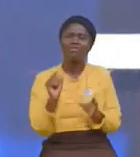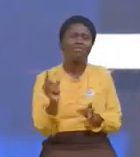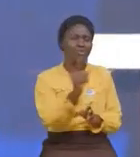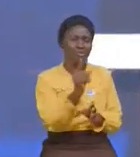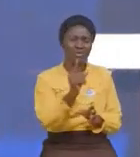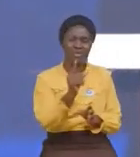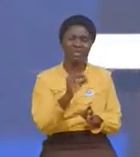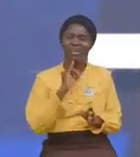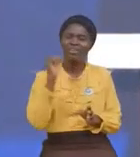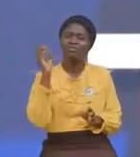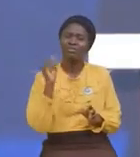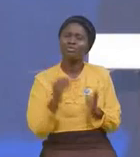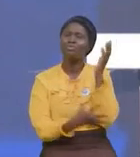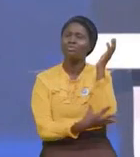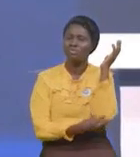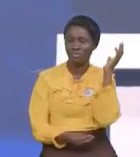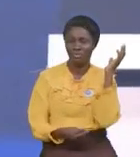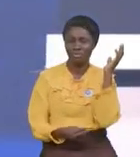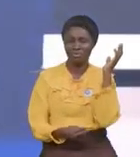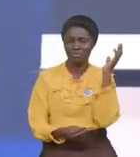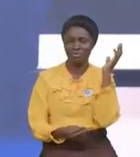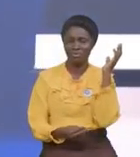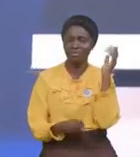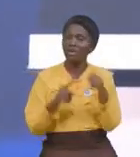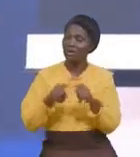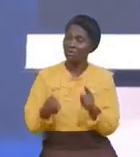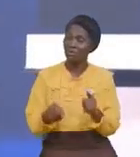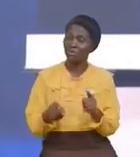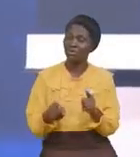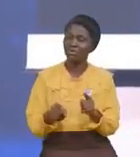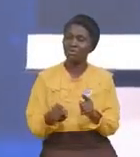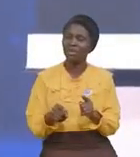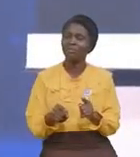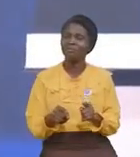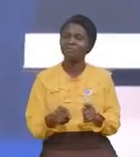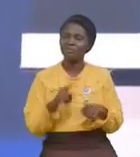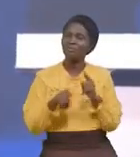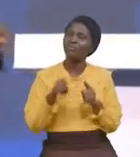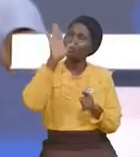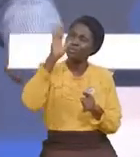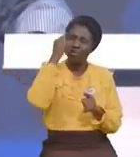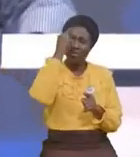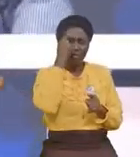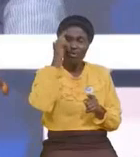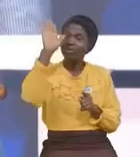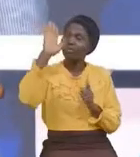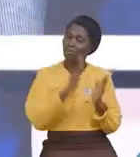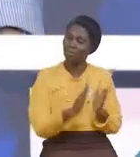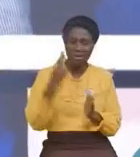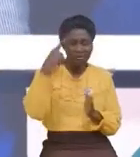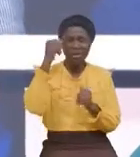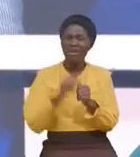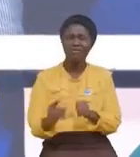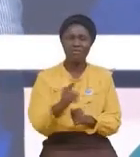No one is so poor. But you have thought your plan for everyone. And they want your